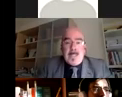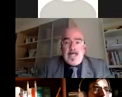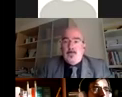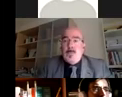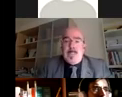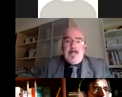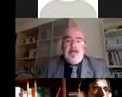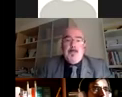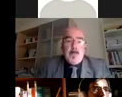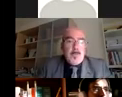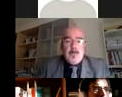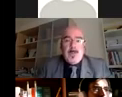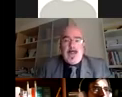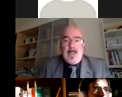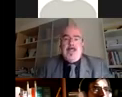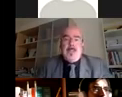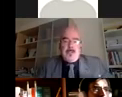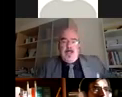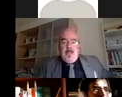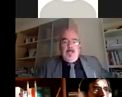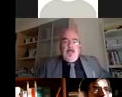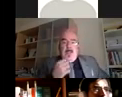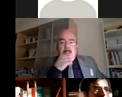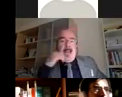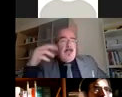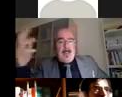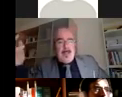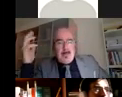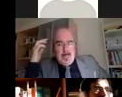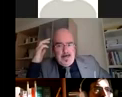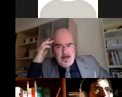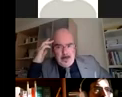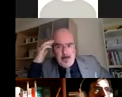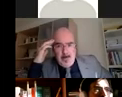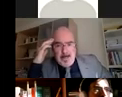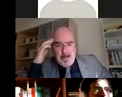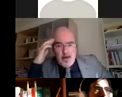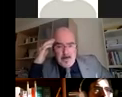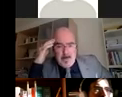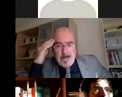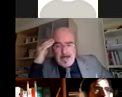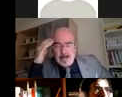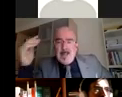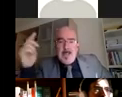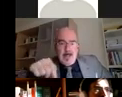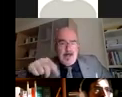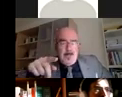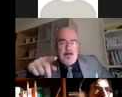with a mandate to protect and promote human rights at national level, in accordance with international human rights norms and